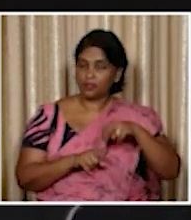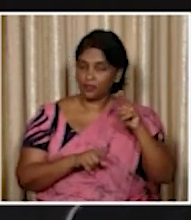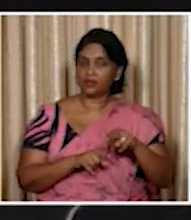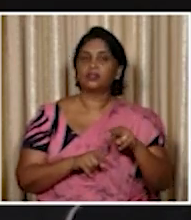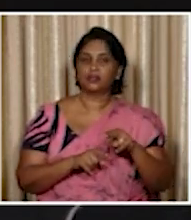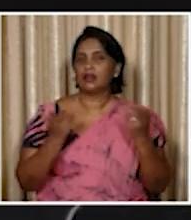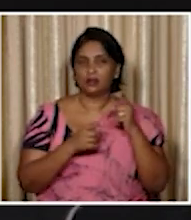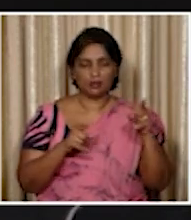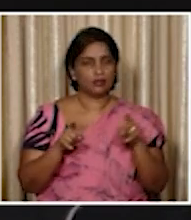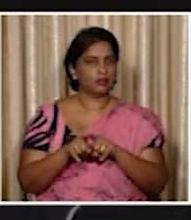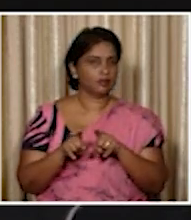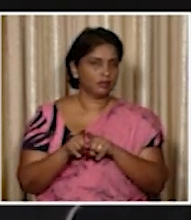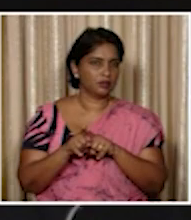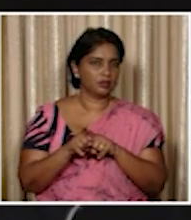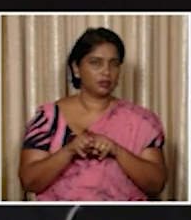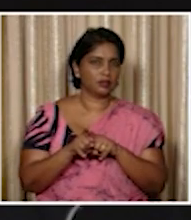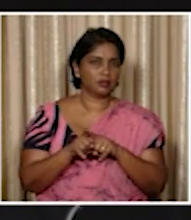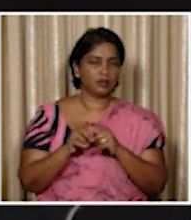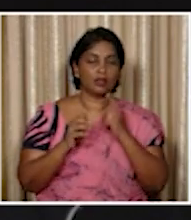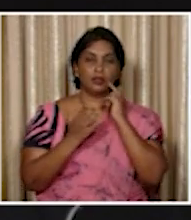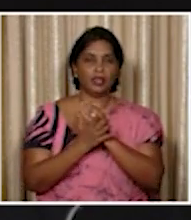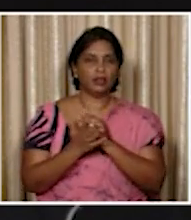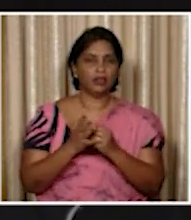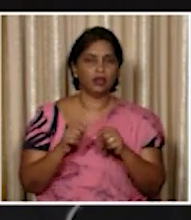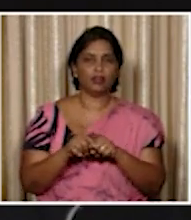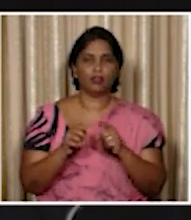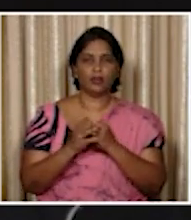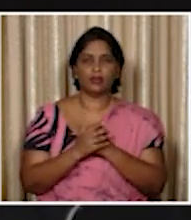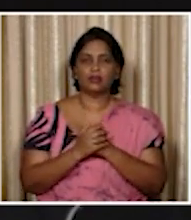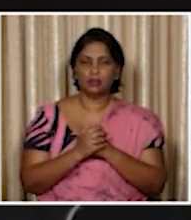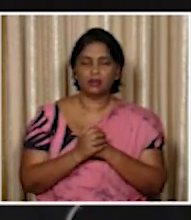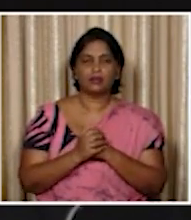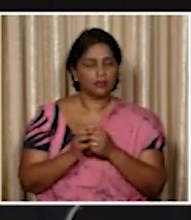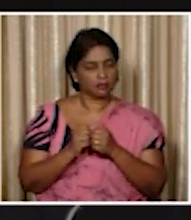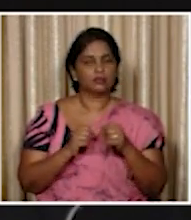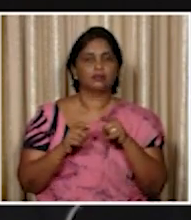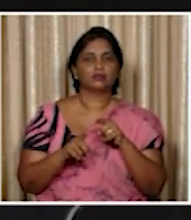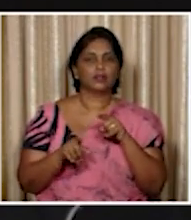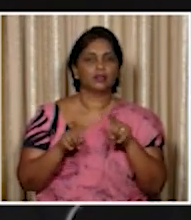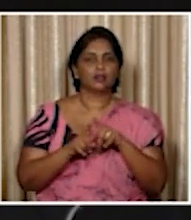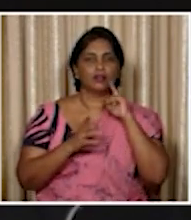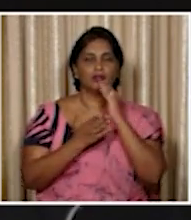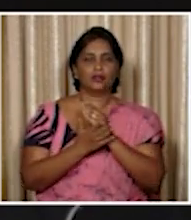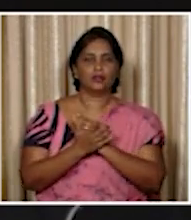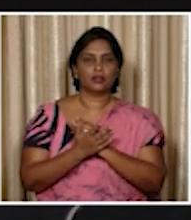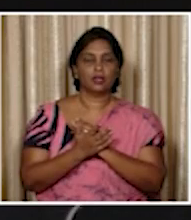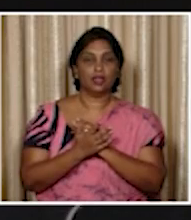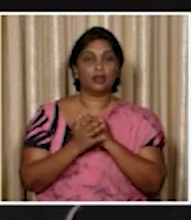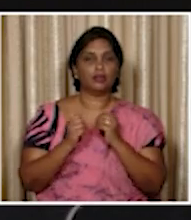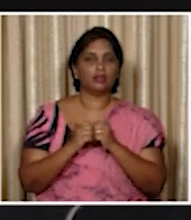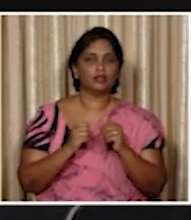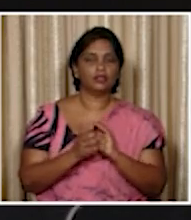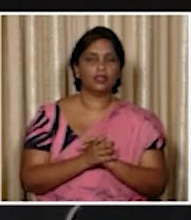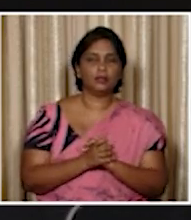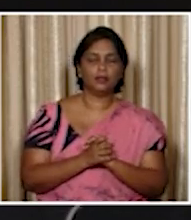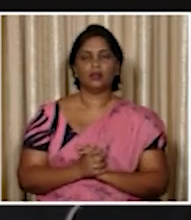Parliament discussed this matter with the Speaker, convinced the government benches, and called